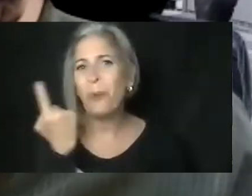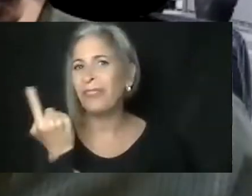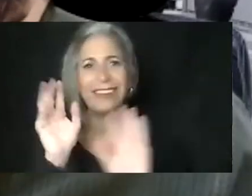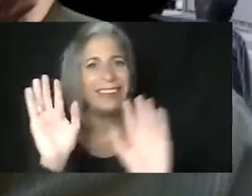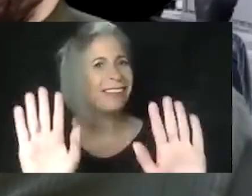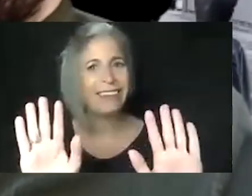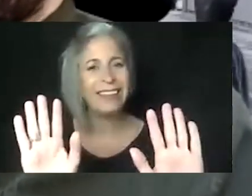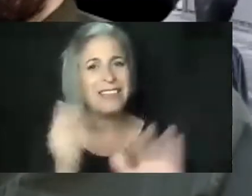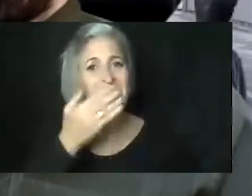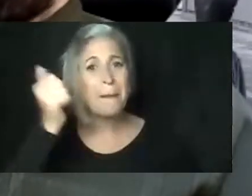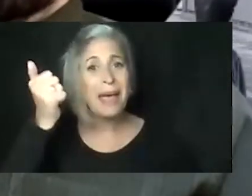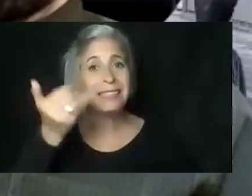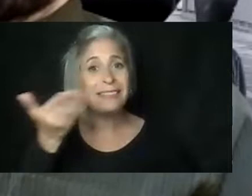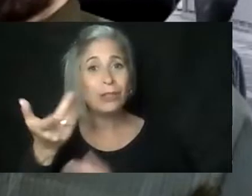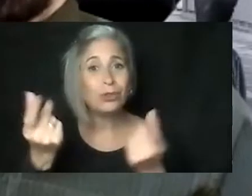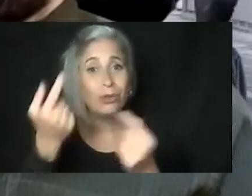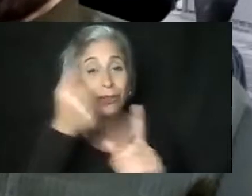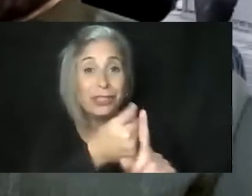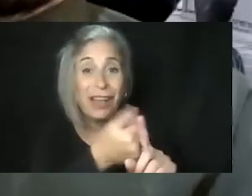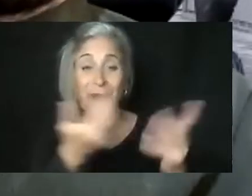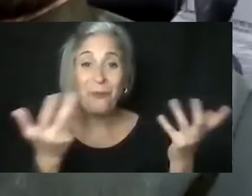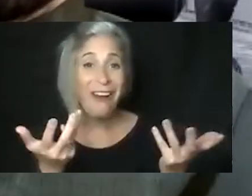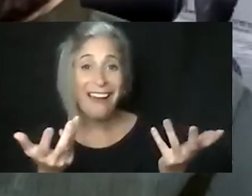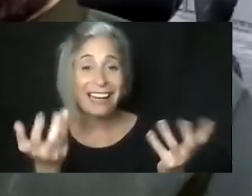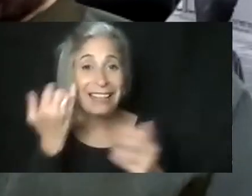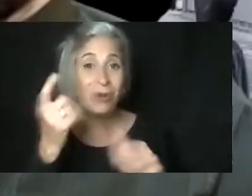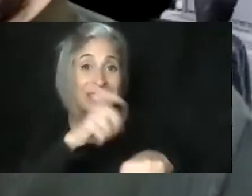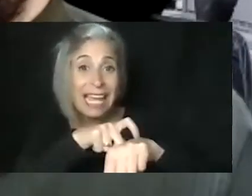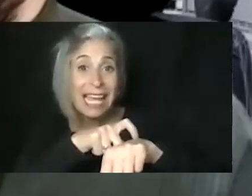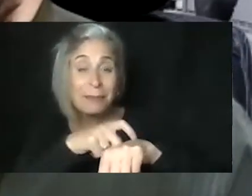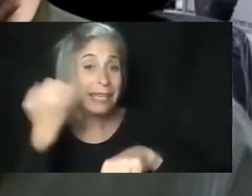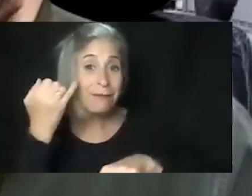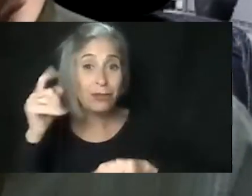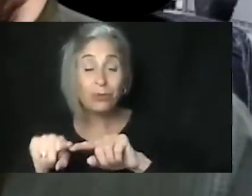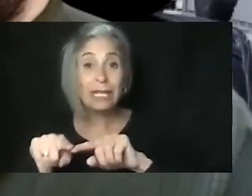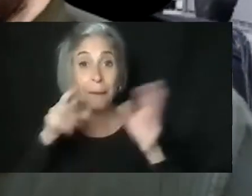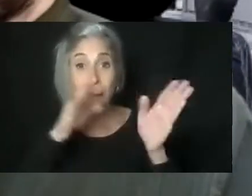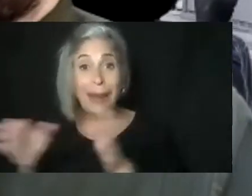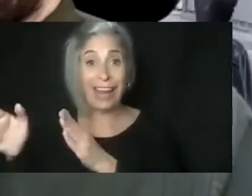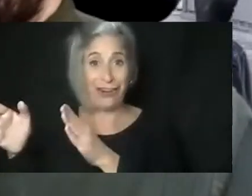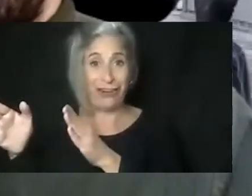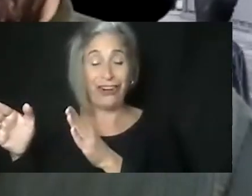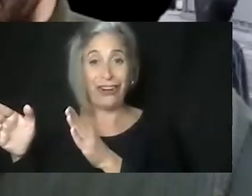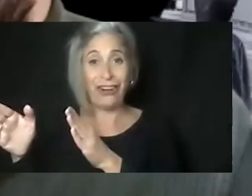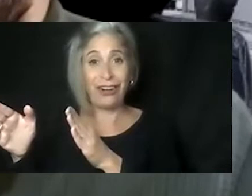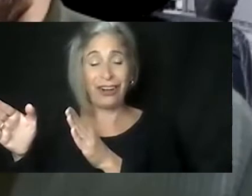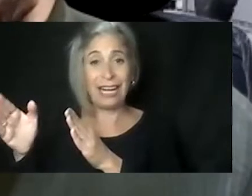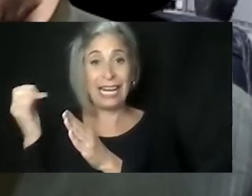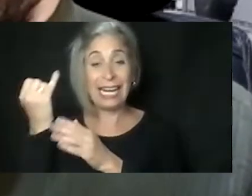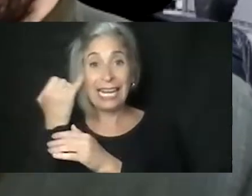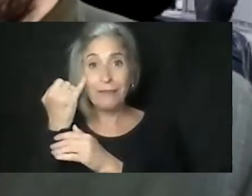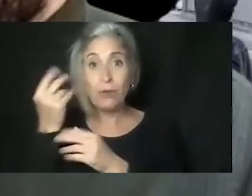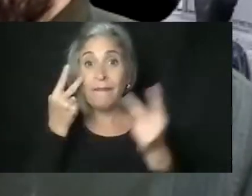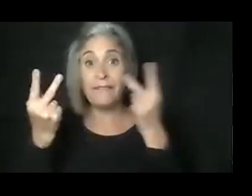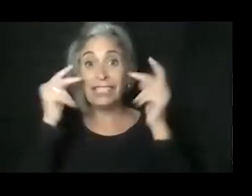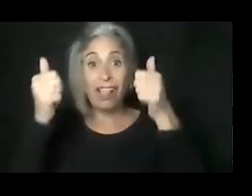that you can do for yourself is if you have the time, if you can, is to prepare. And if you already have vision